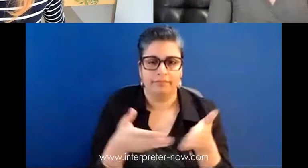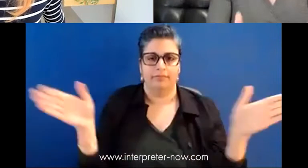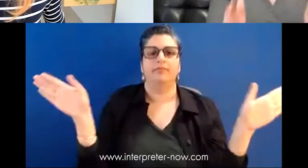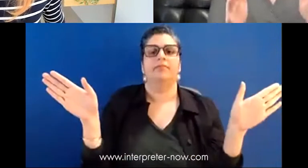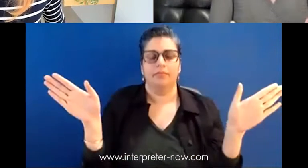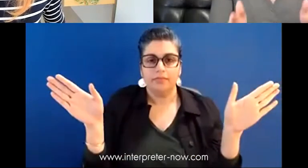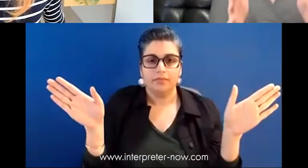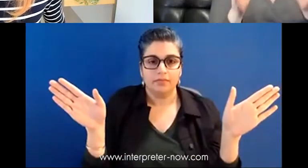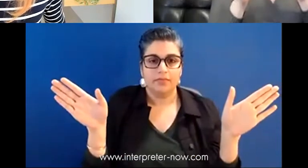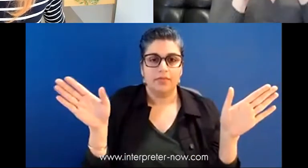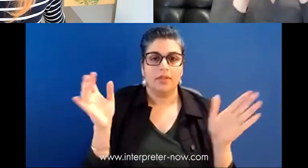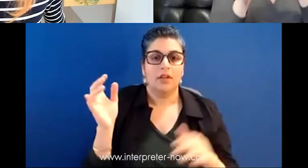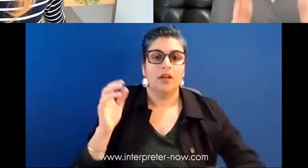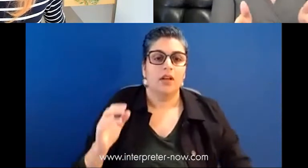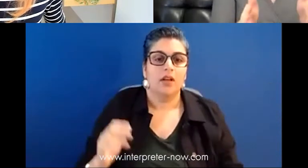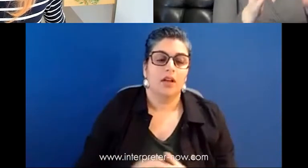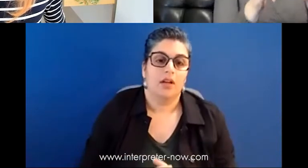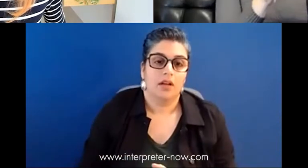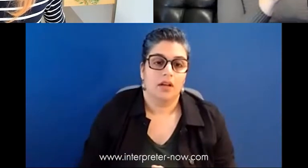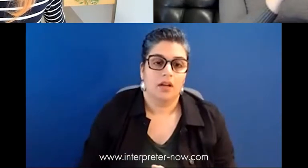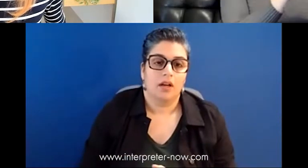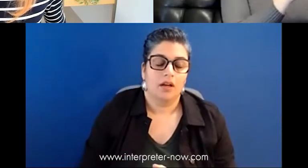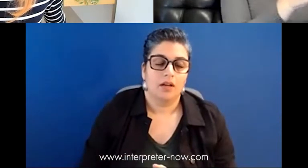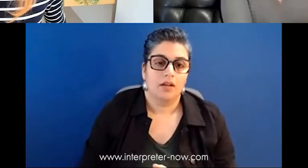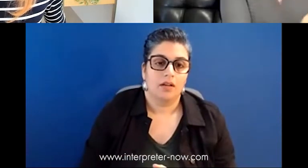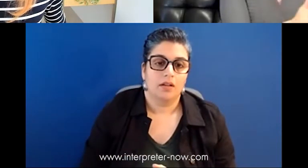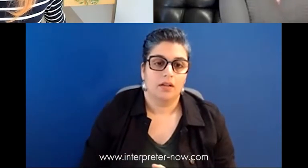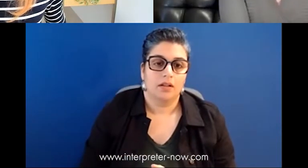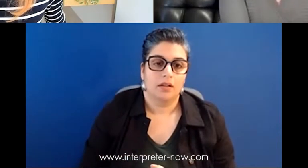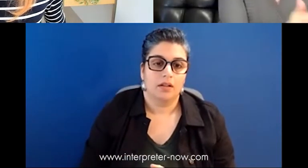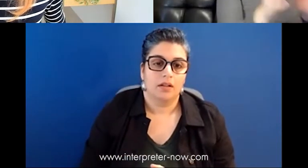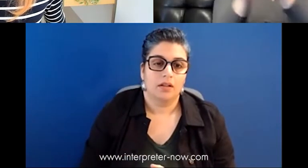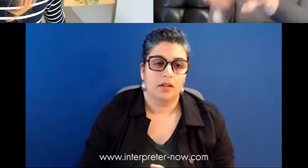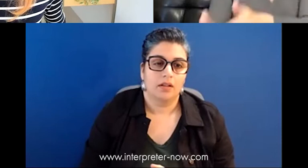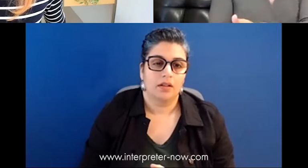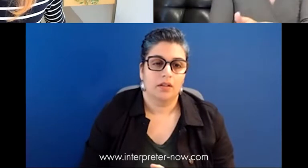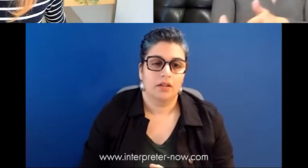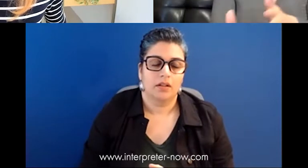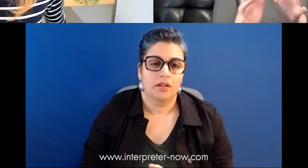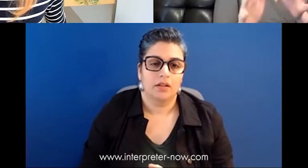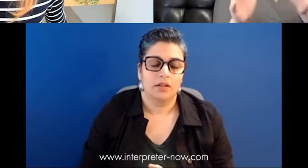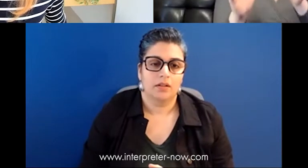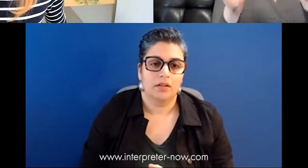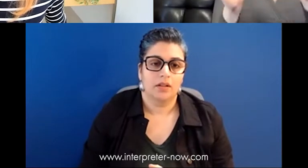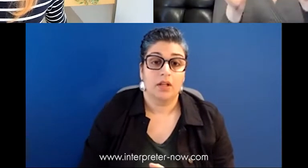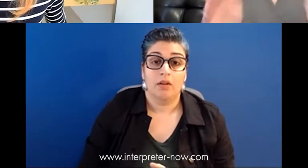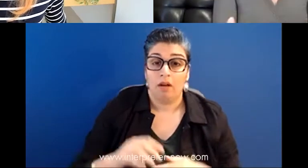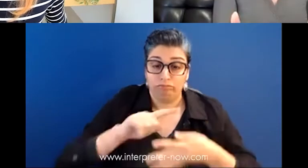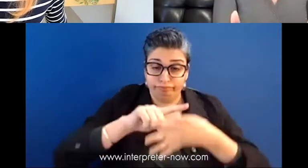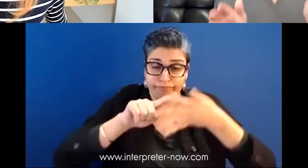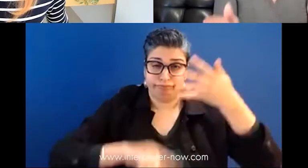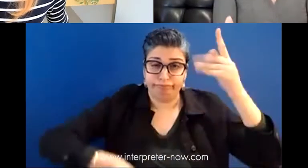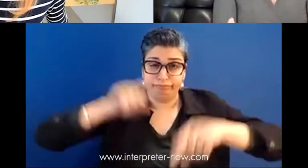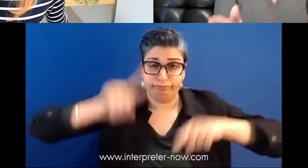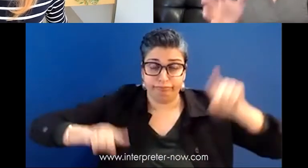absolutely never lose track of ethnic and racial diversity, of gender diversity,